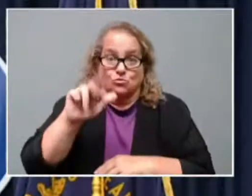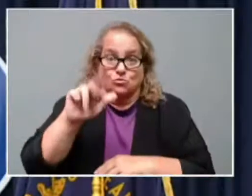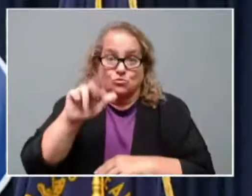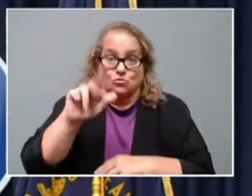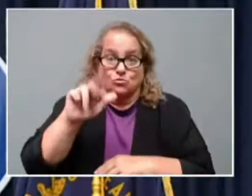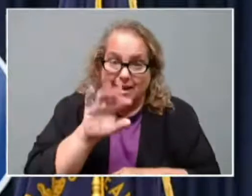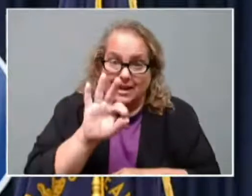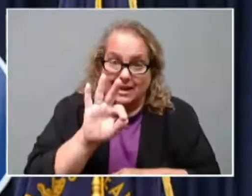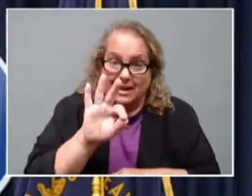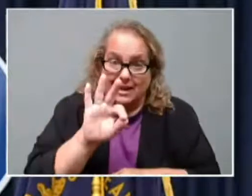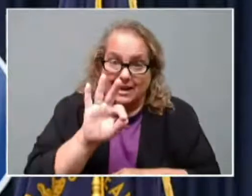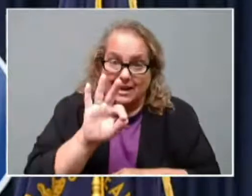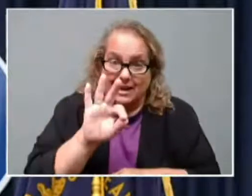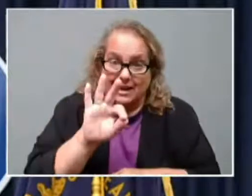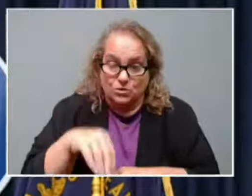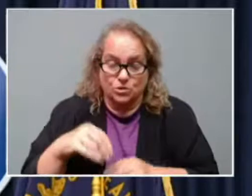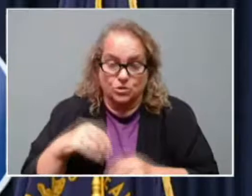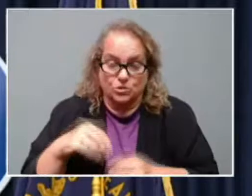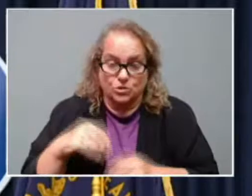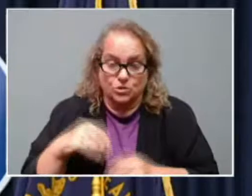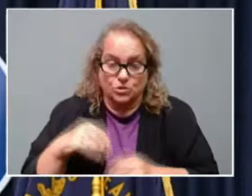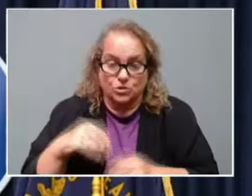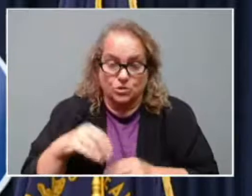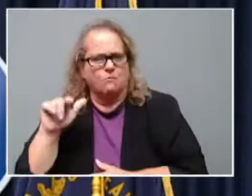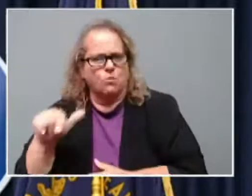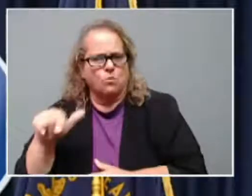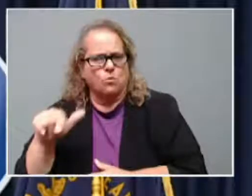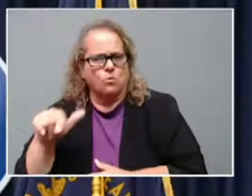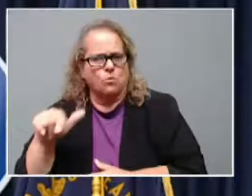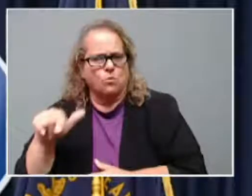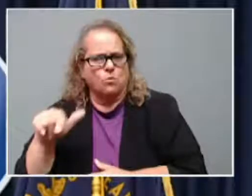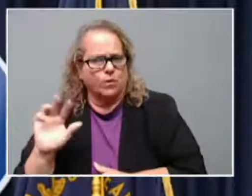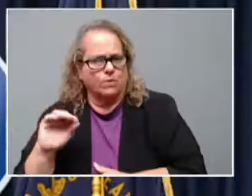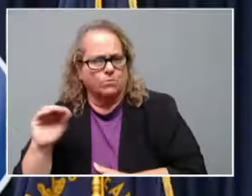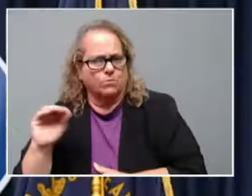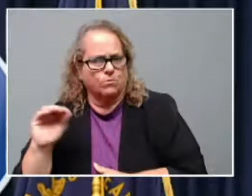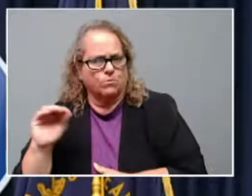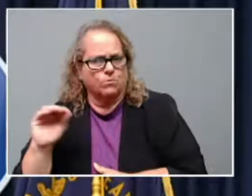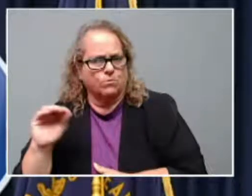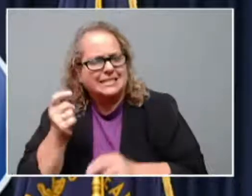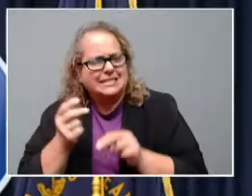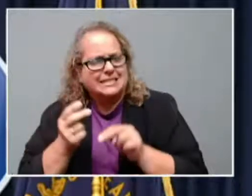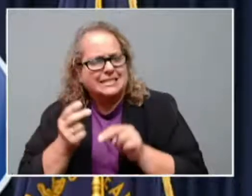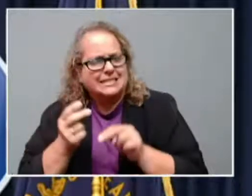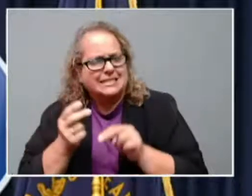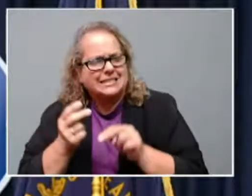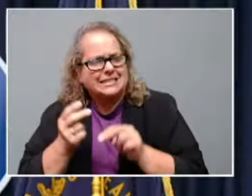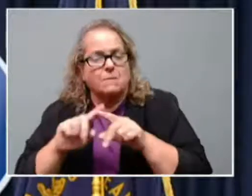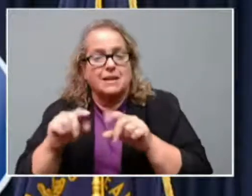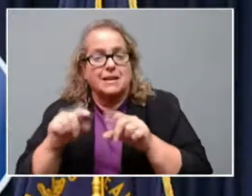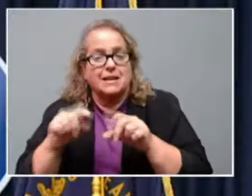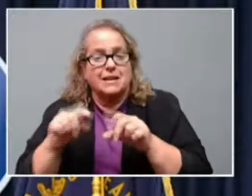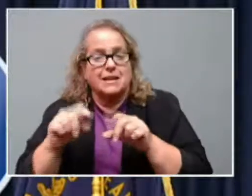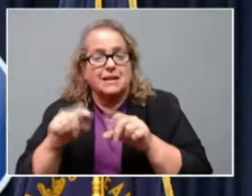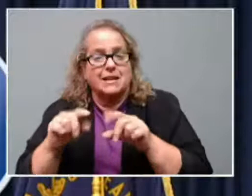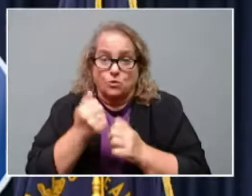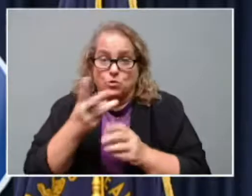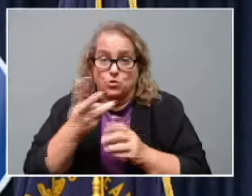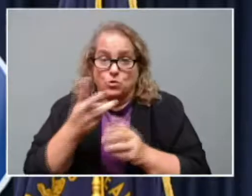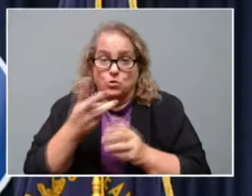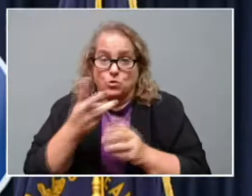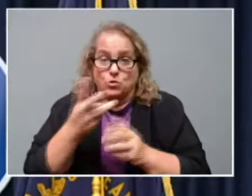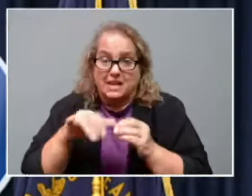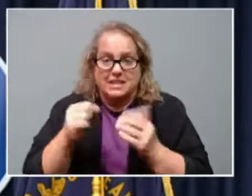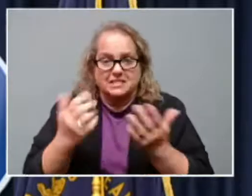4.98%. Today's is 5.03%. Statistically, with a couple more days, that could even out, or